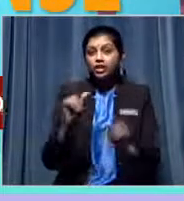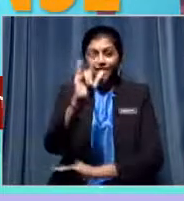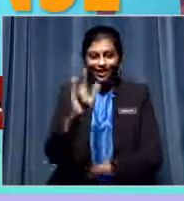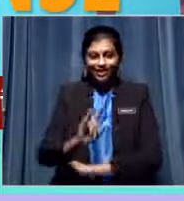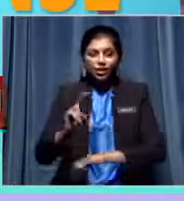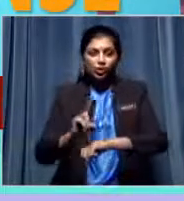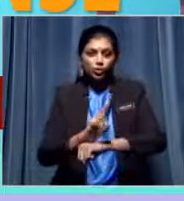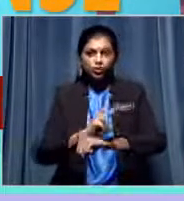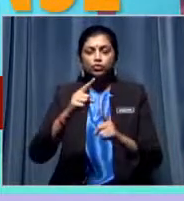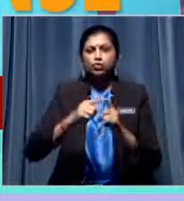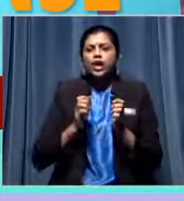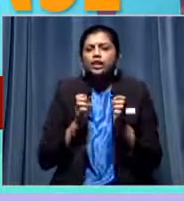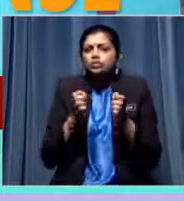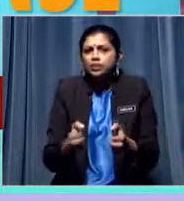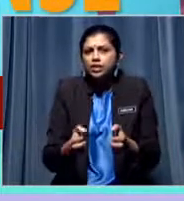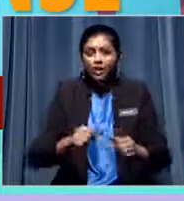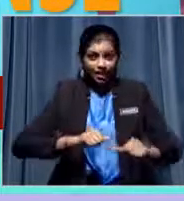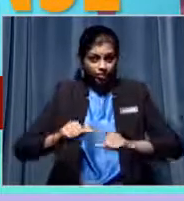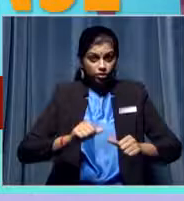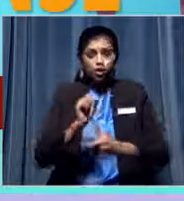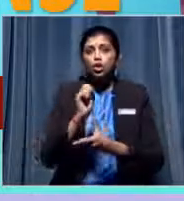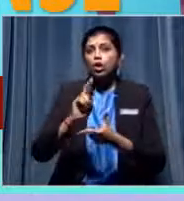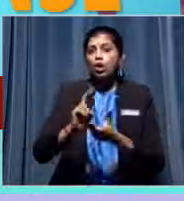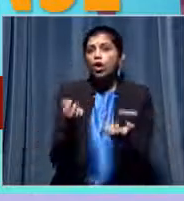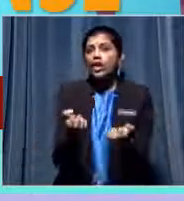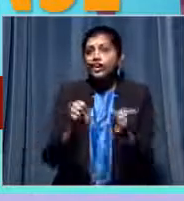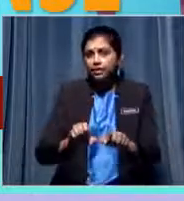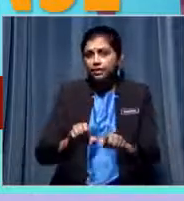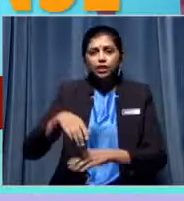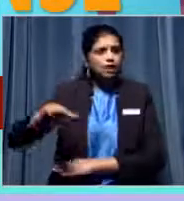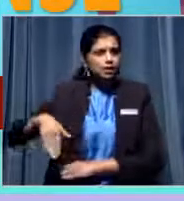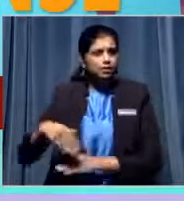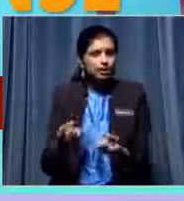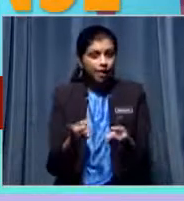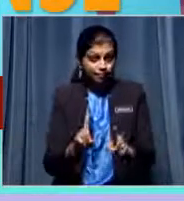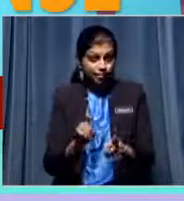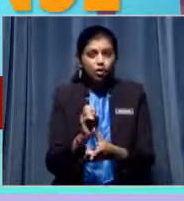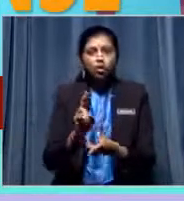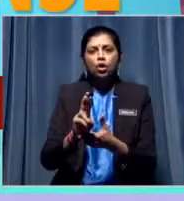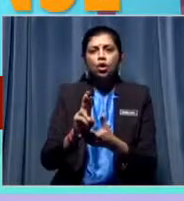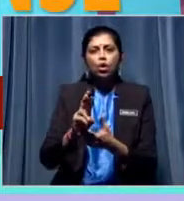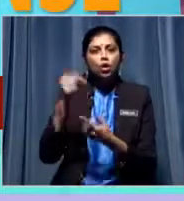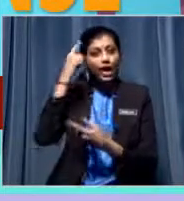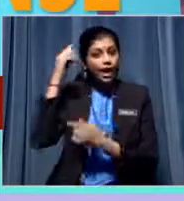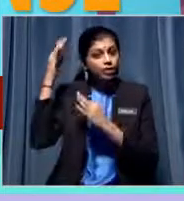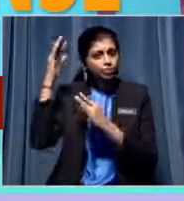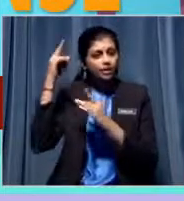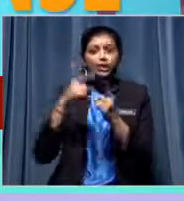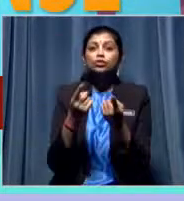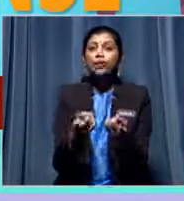event that has not yet happened or expected to happen in the future. Take a look at